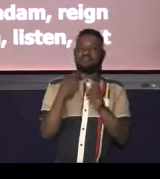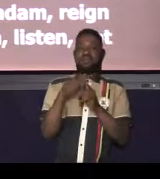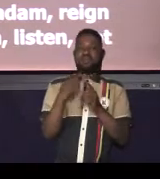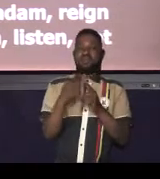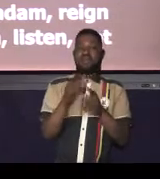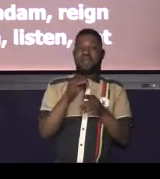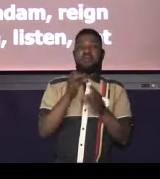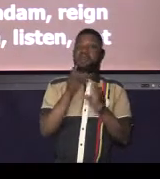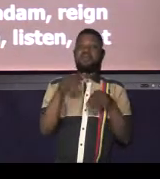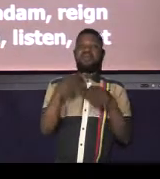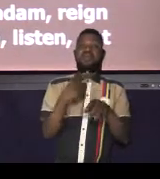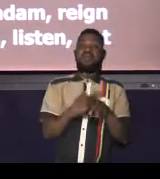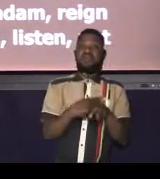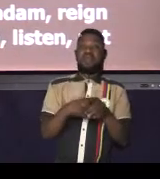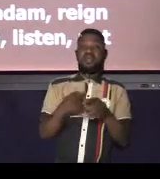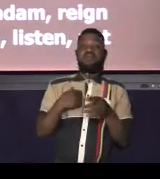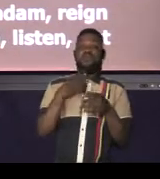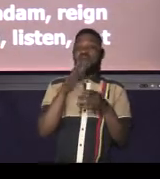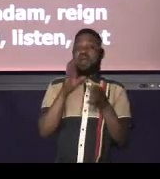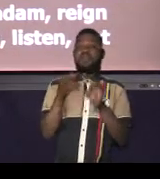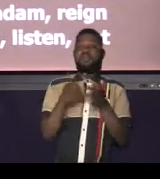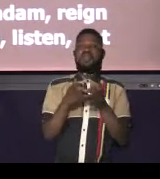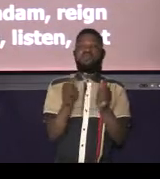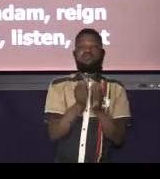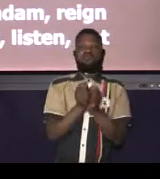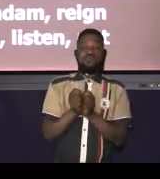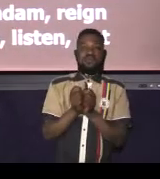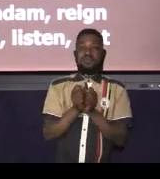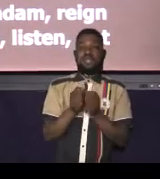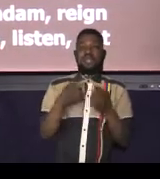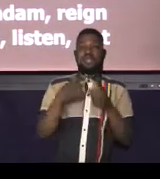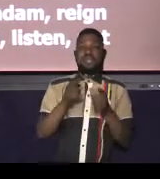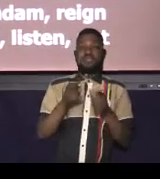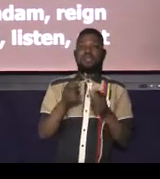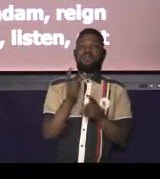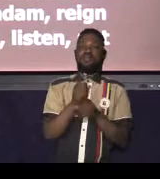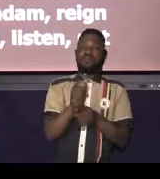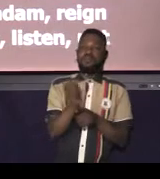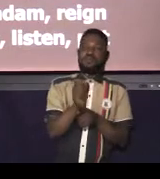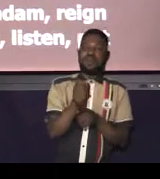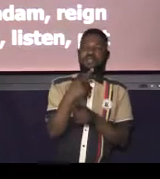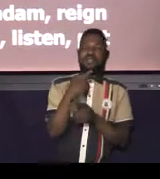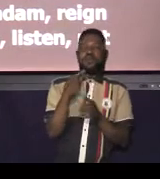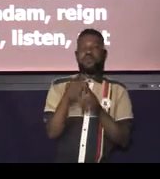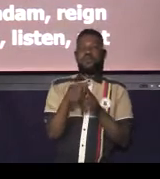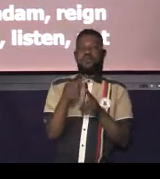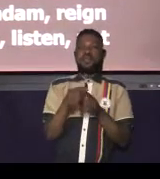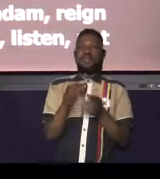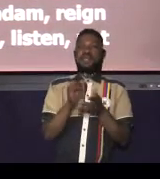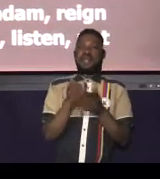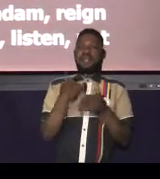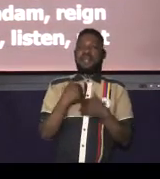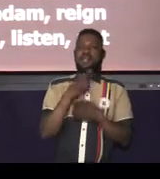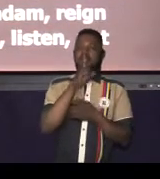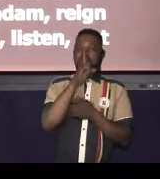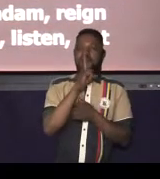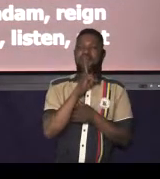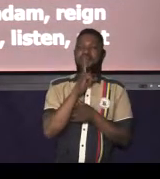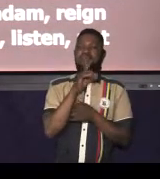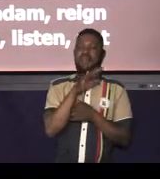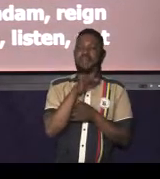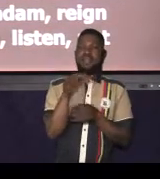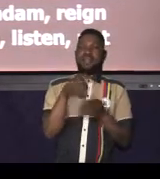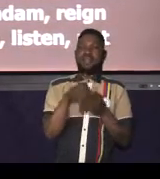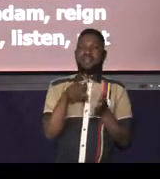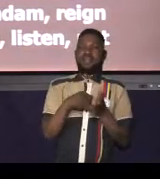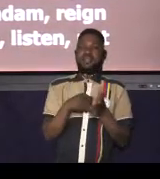allocate a different time for this. So get ready. Just write the word that has the